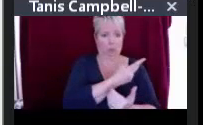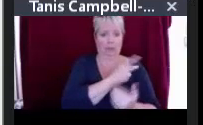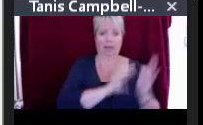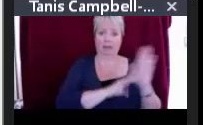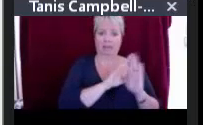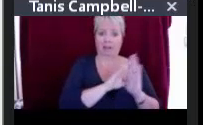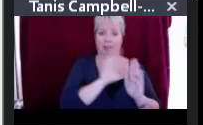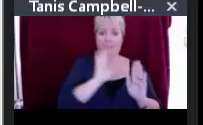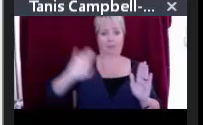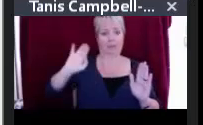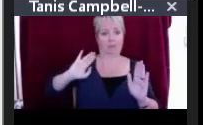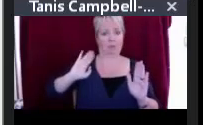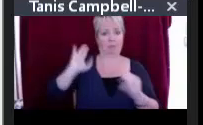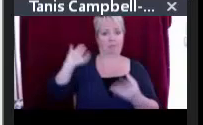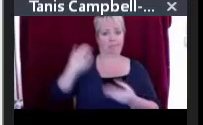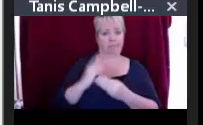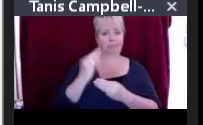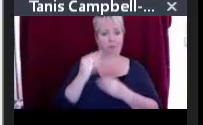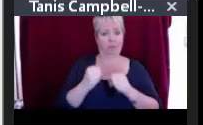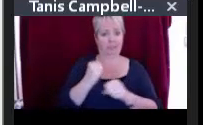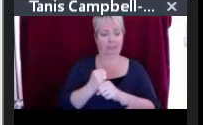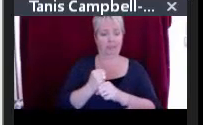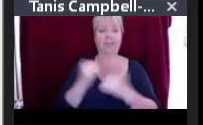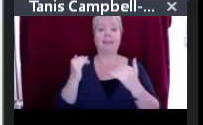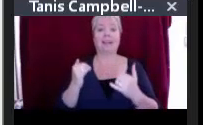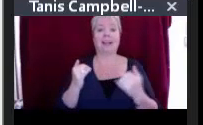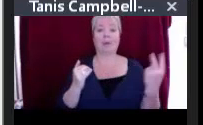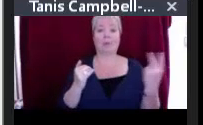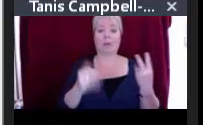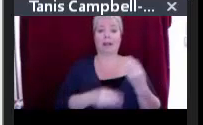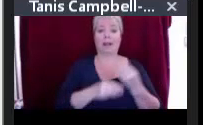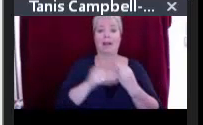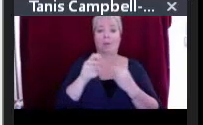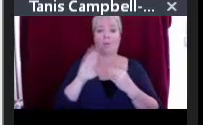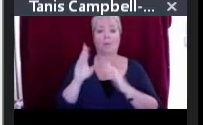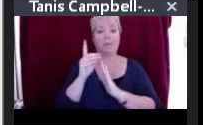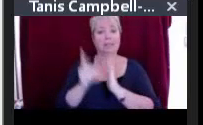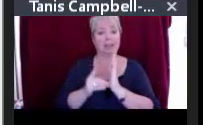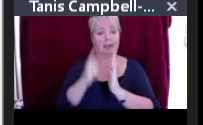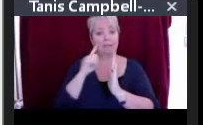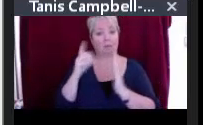We are now able to offer web design as an option for our customers."